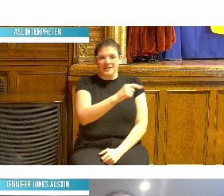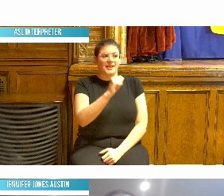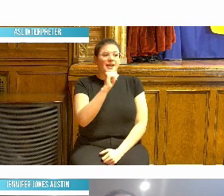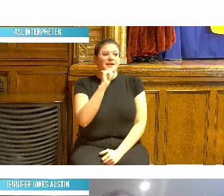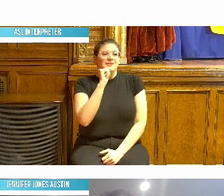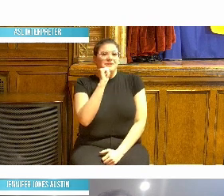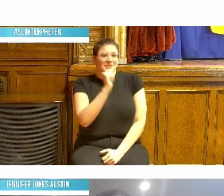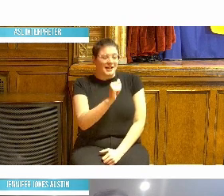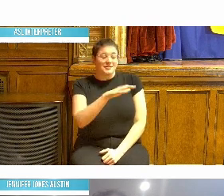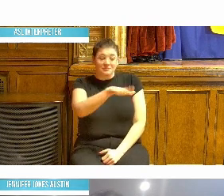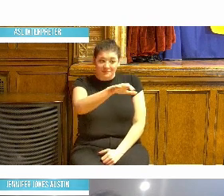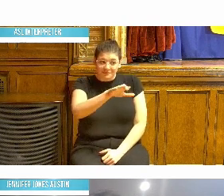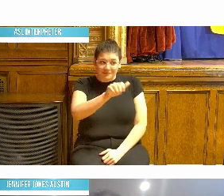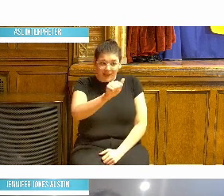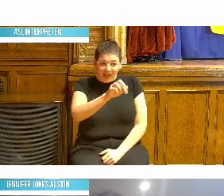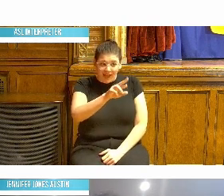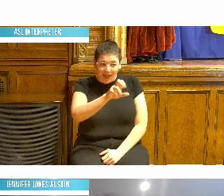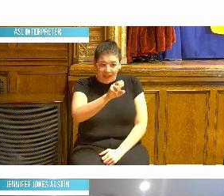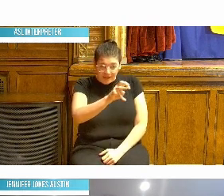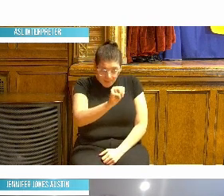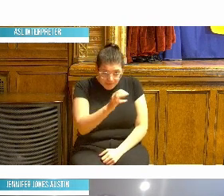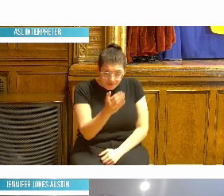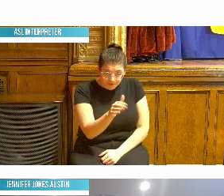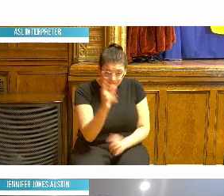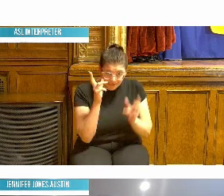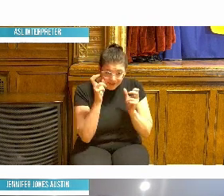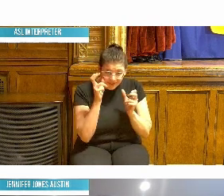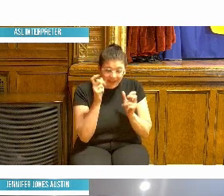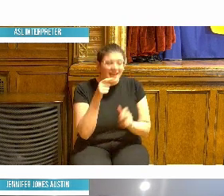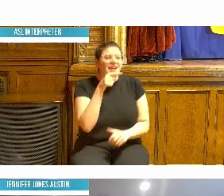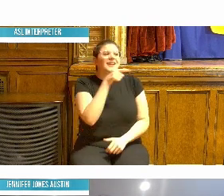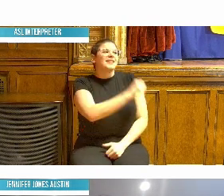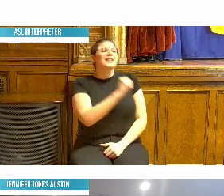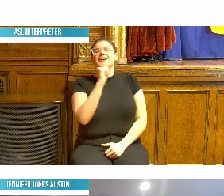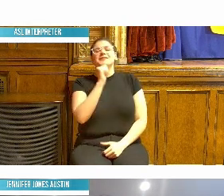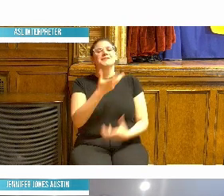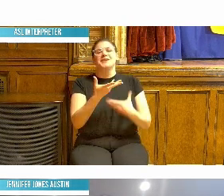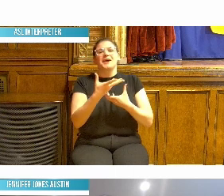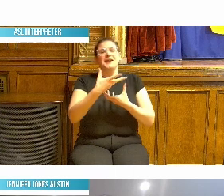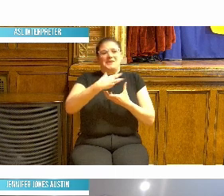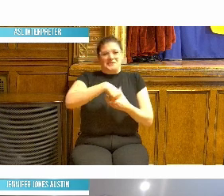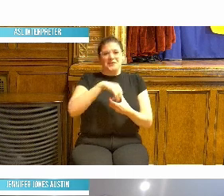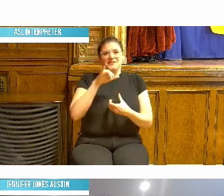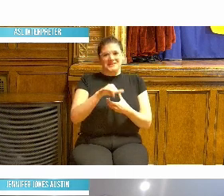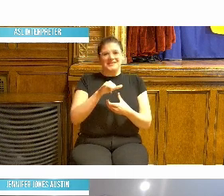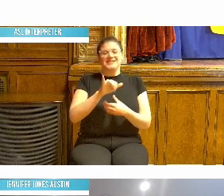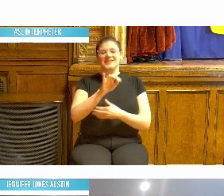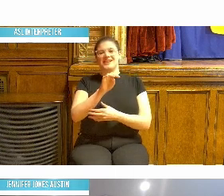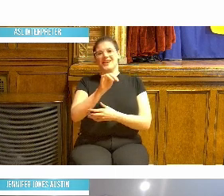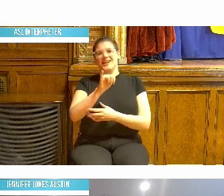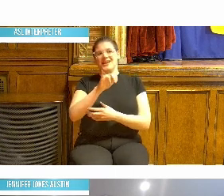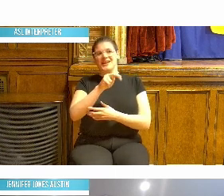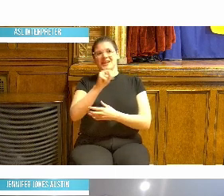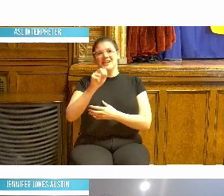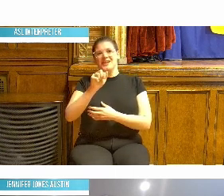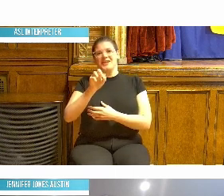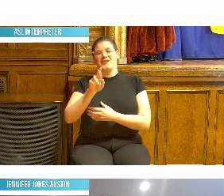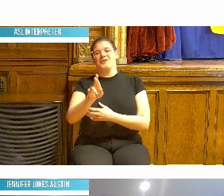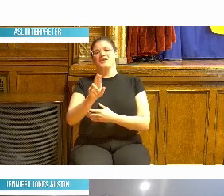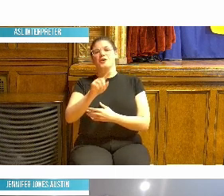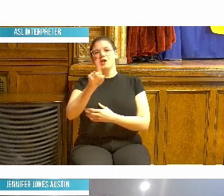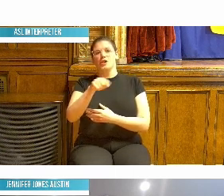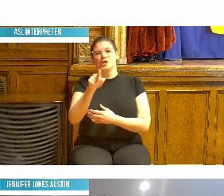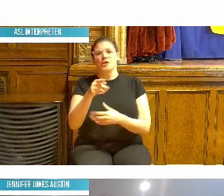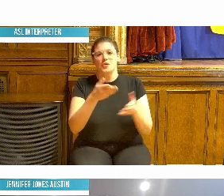Elder Adams, are you listening? They are not part of the interloop planning. That is not their work. They are providing the history